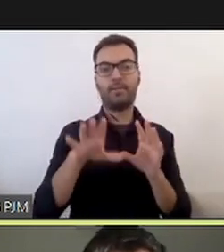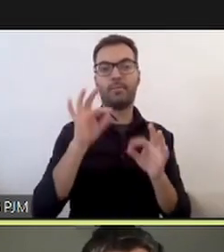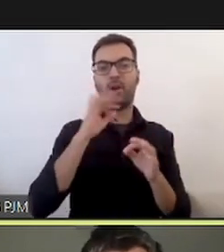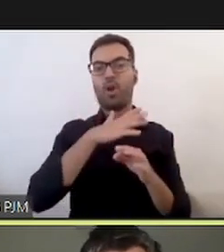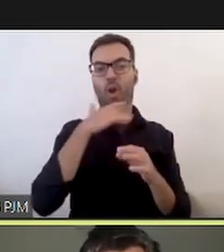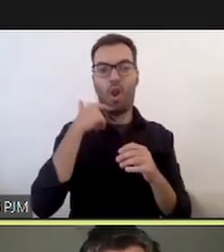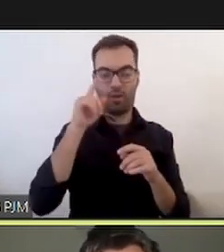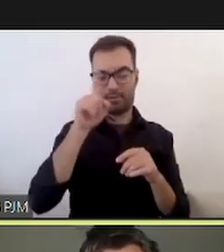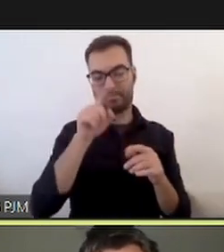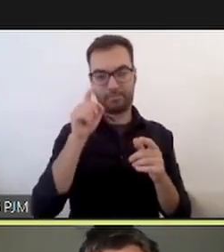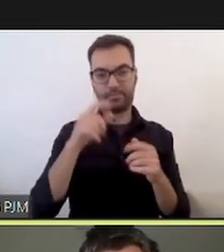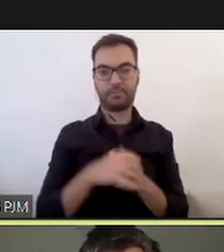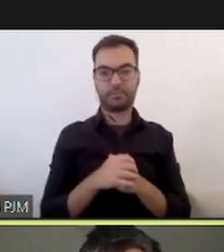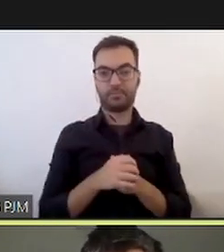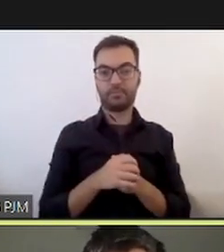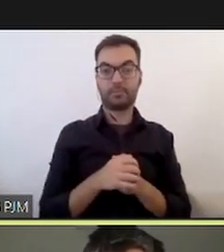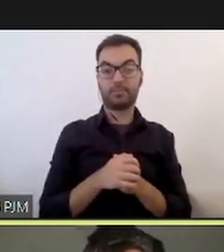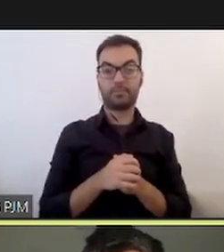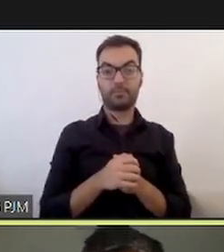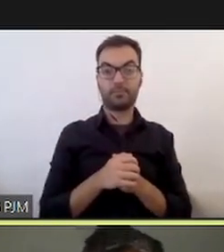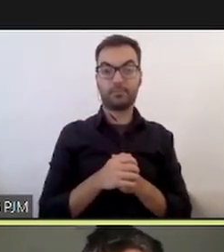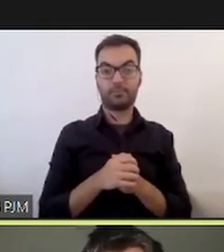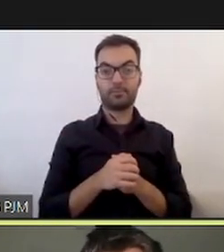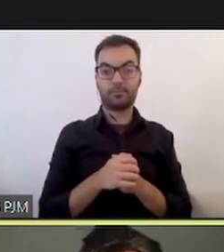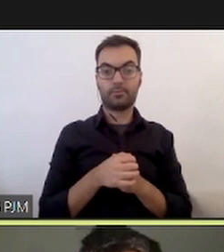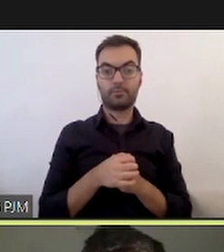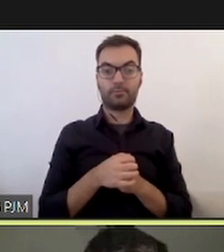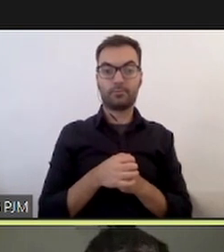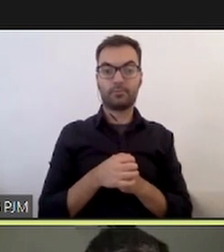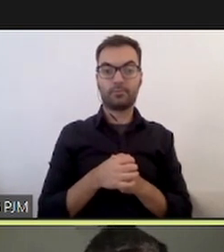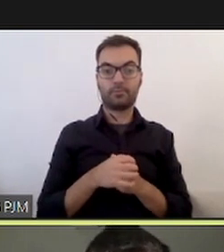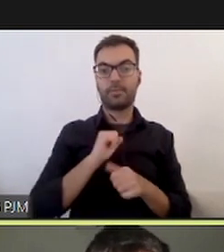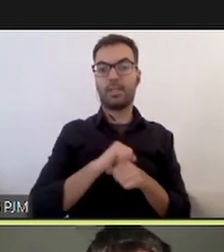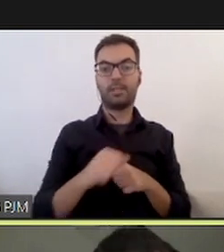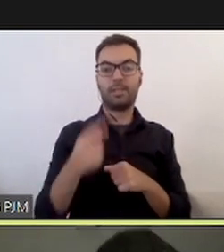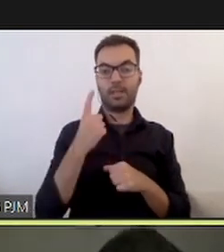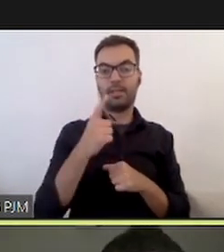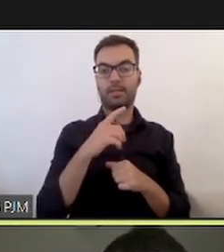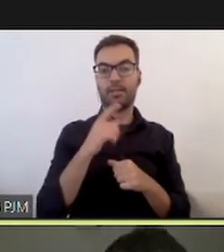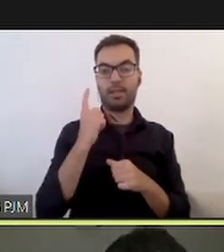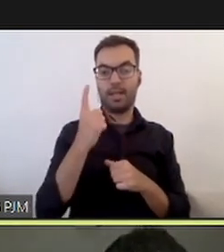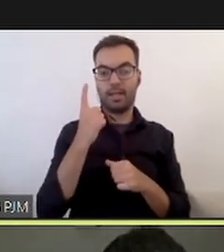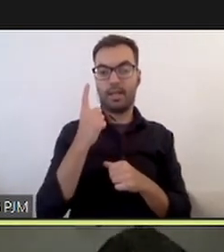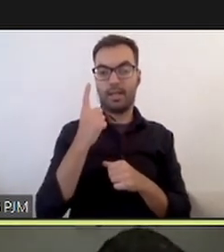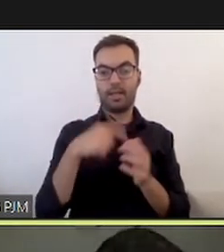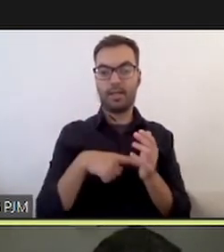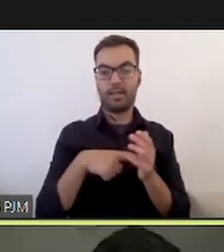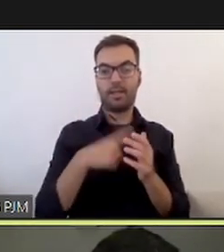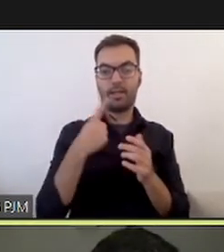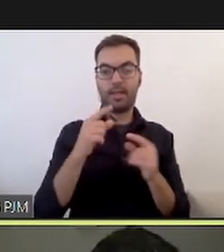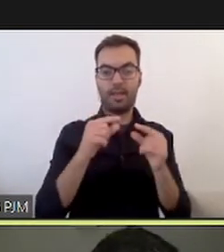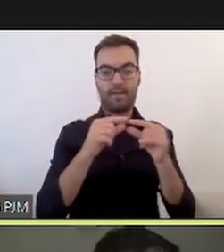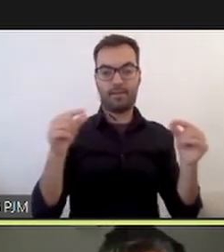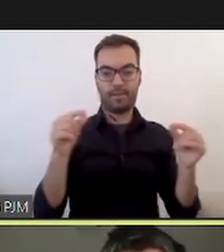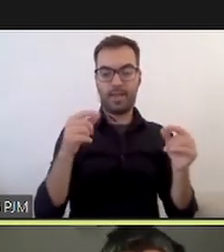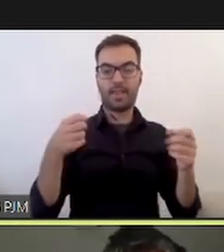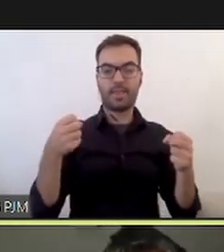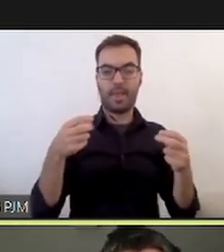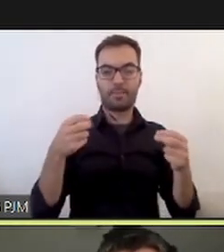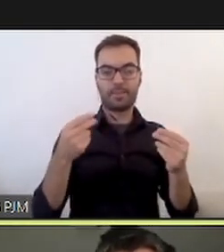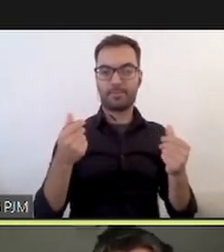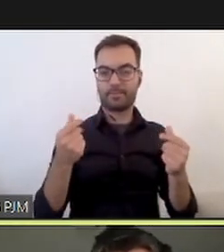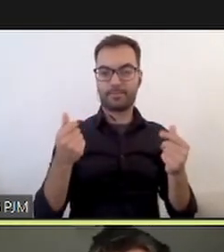contrast, I can, for example, see there is a one color, there is a one font which